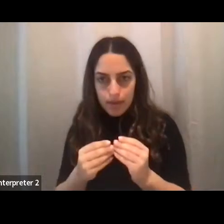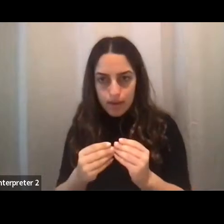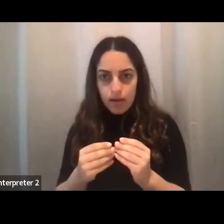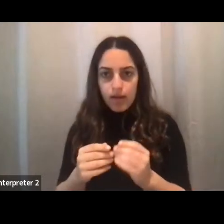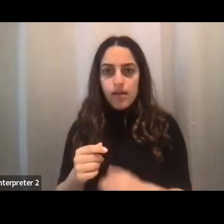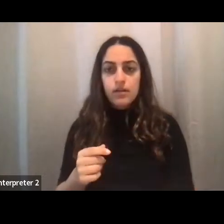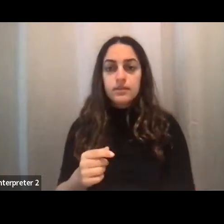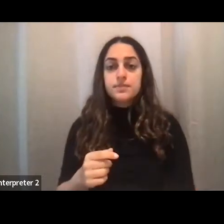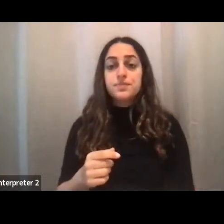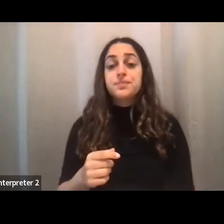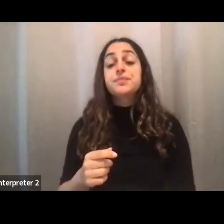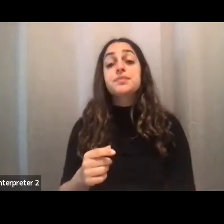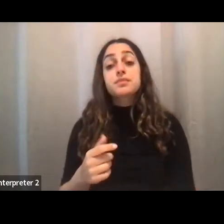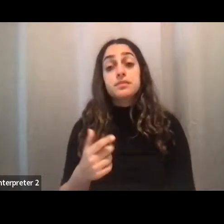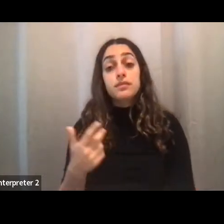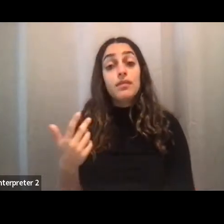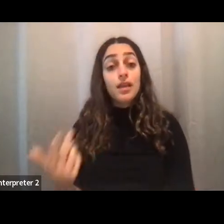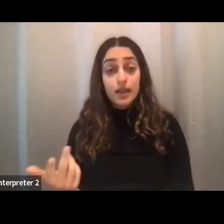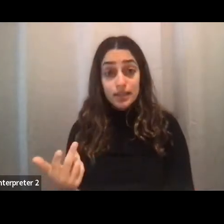uh as a result